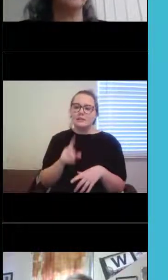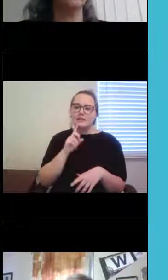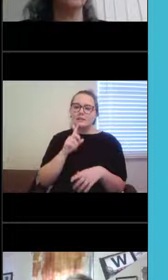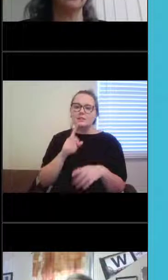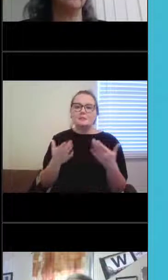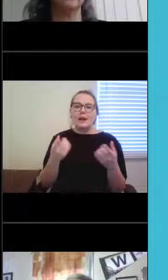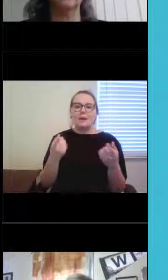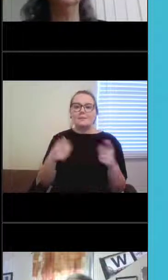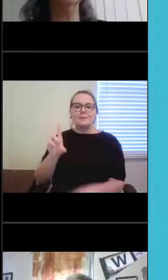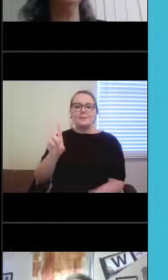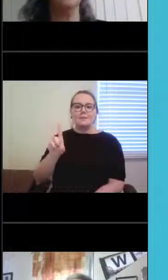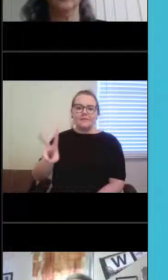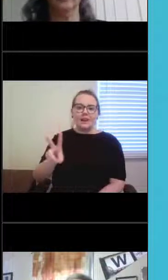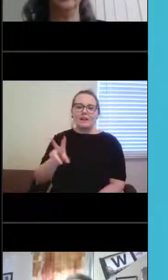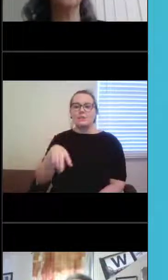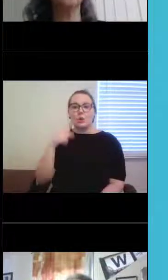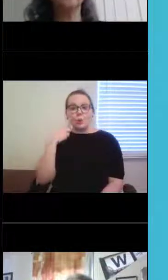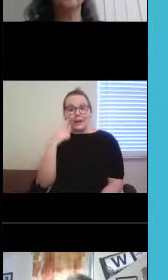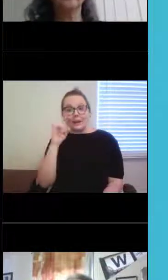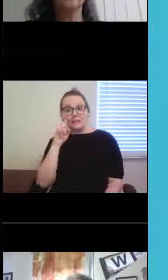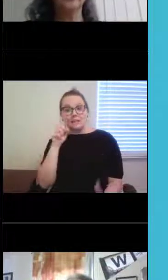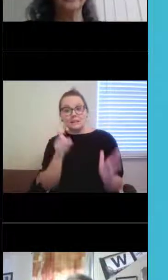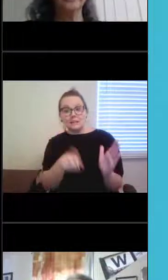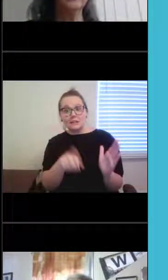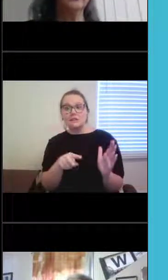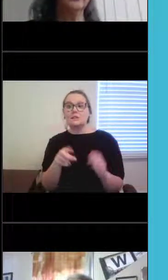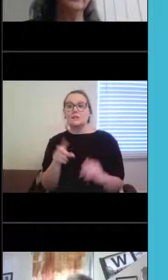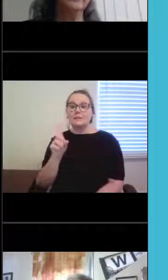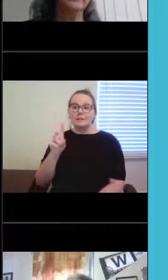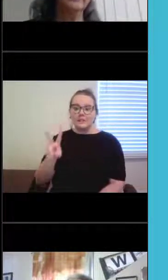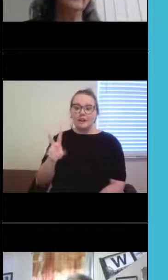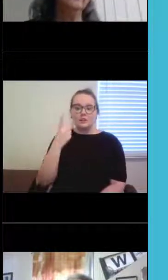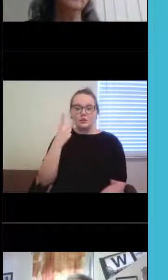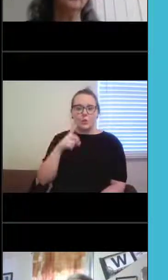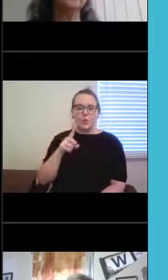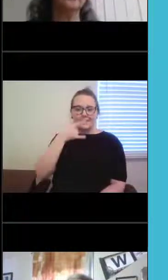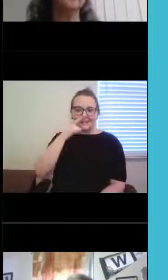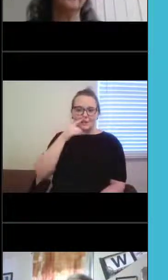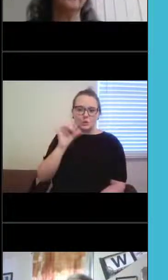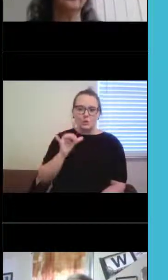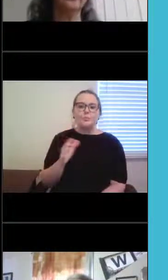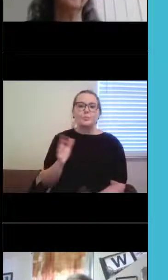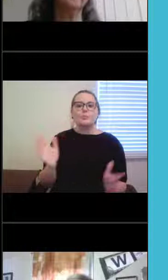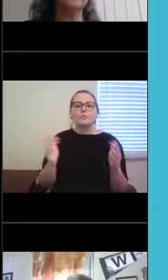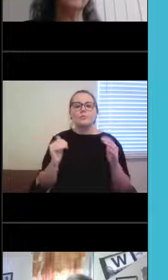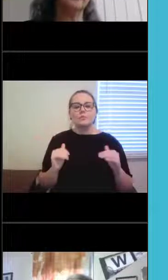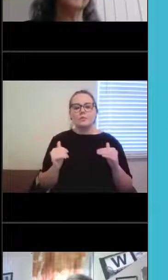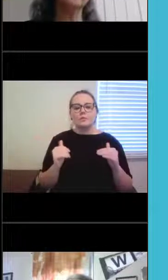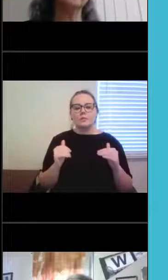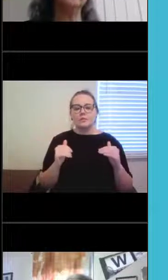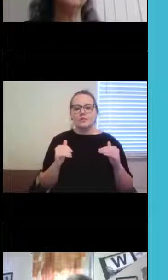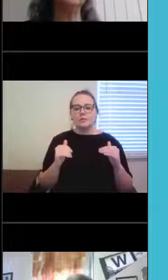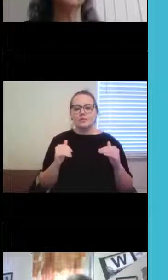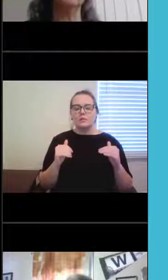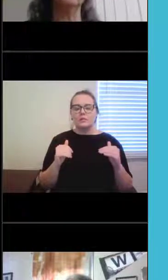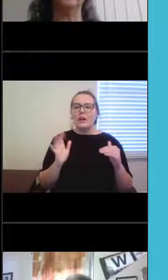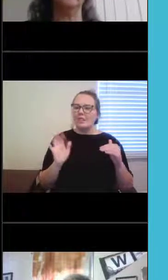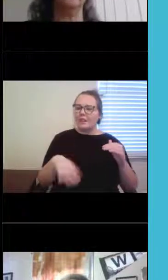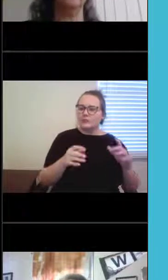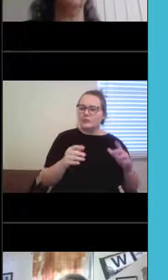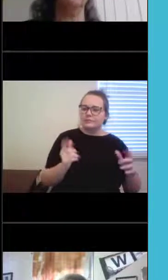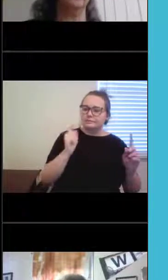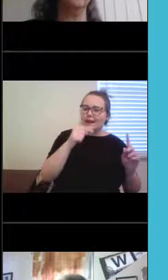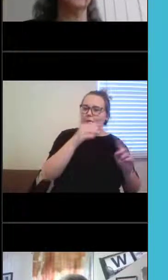domestic violence, or witnessing it as well for kids. And then there was also a theme, and so that was sort of unique to